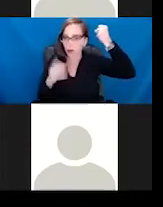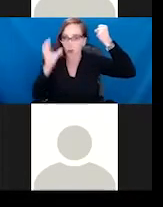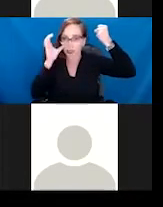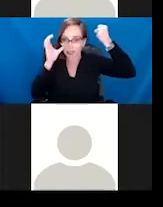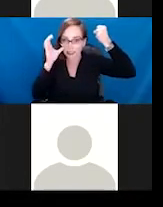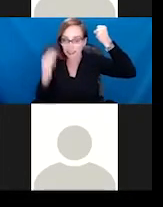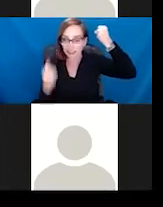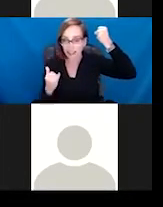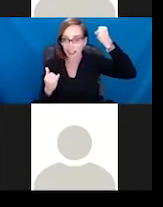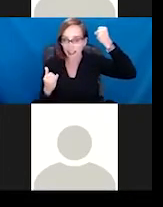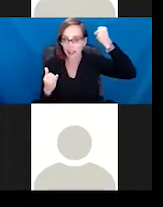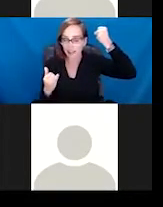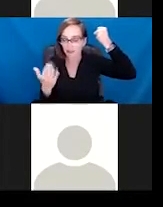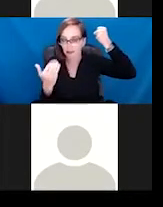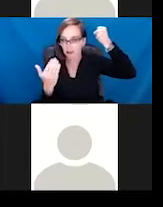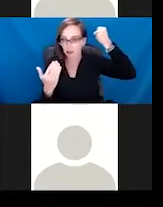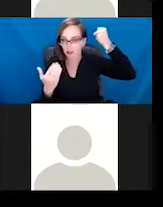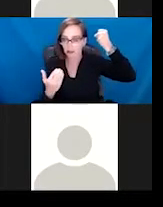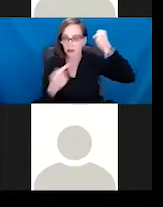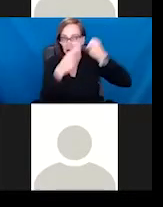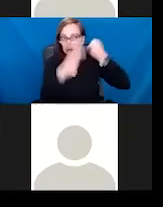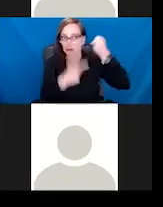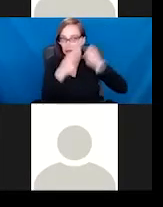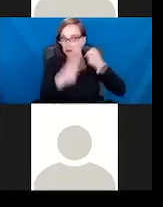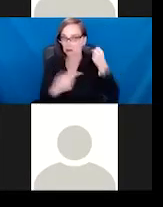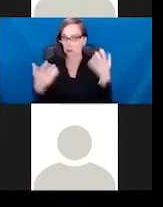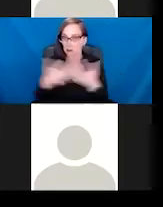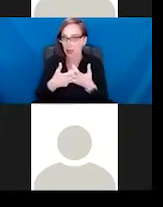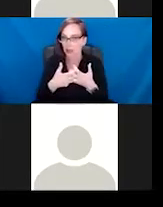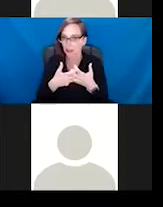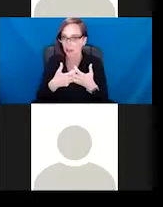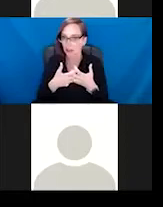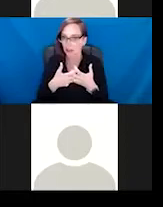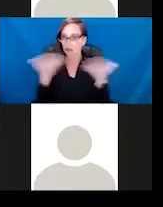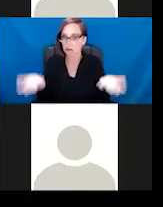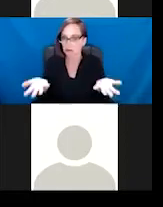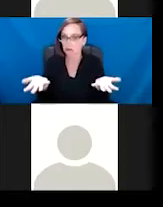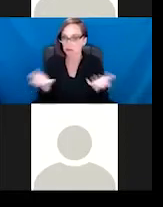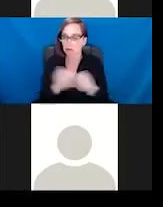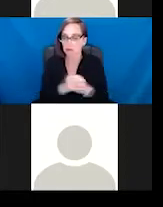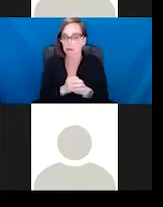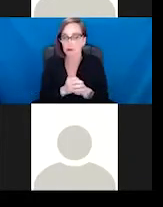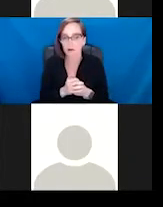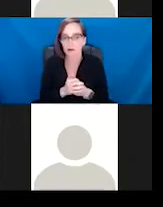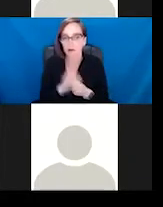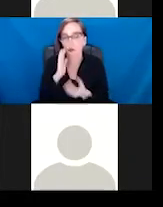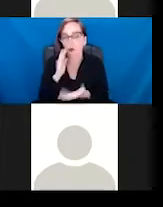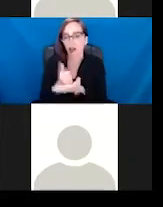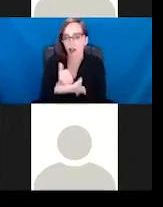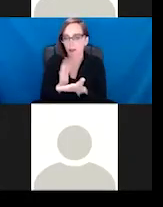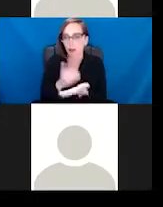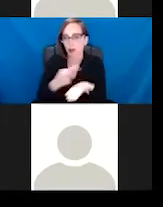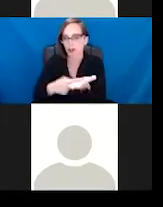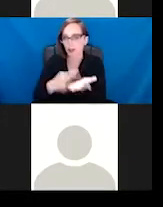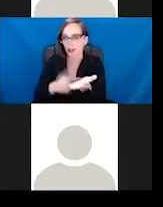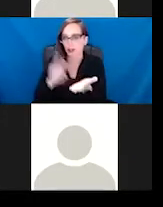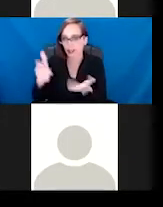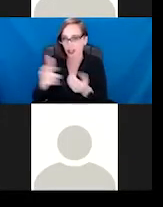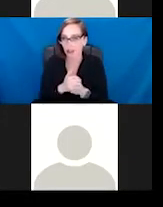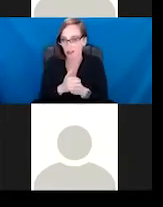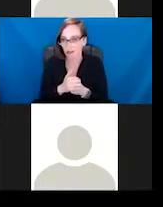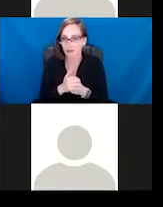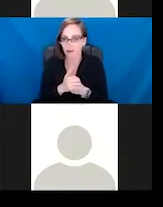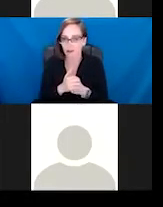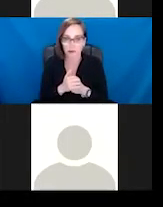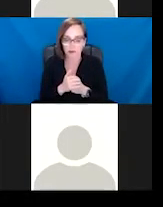parameters to outline our thinking. And we'll have a lot more discussion and dialogue about